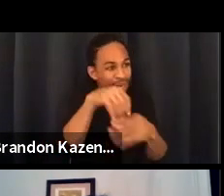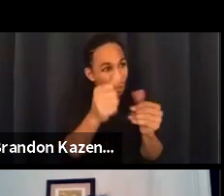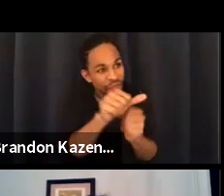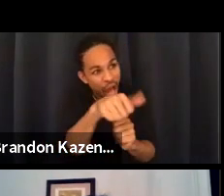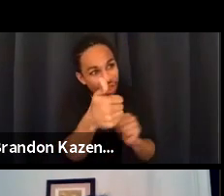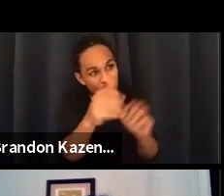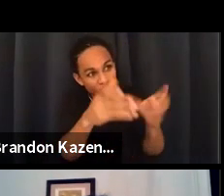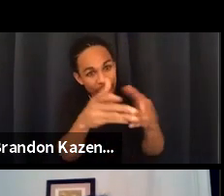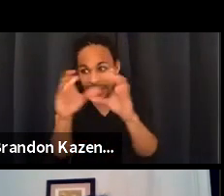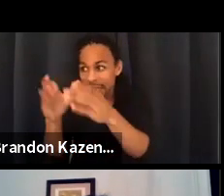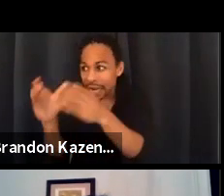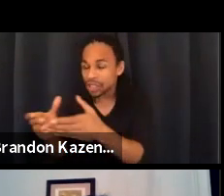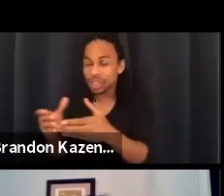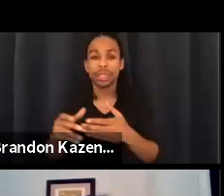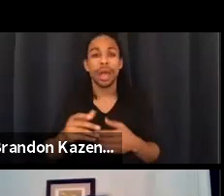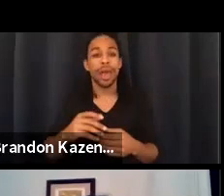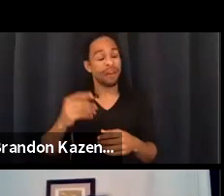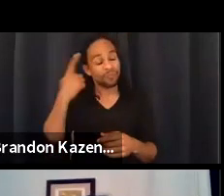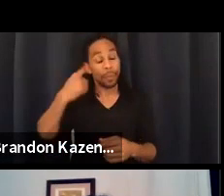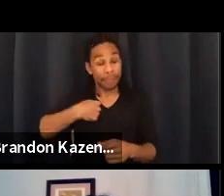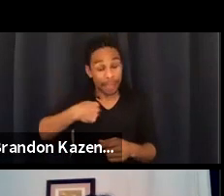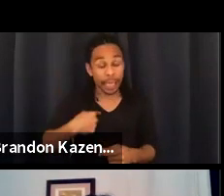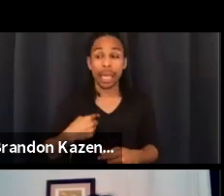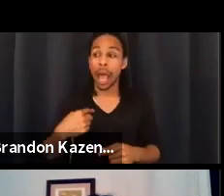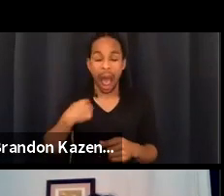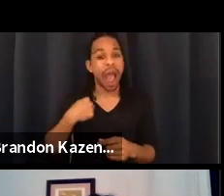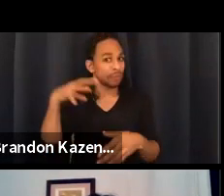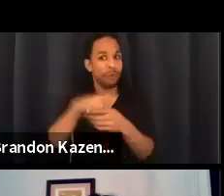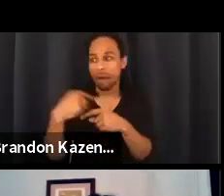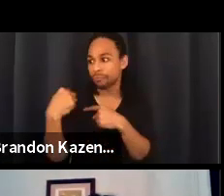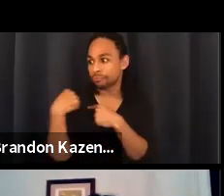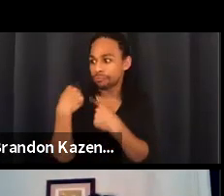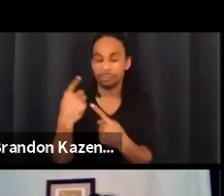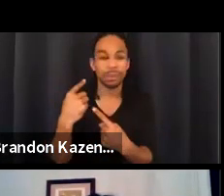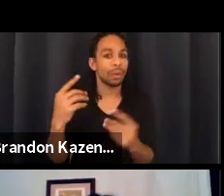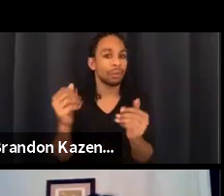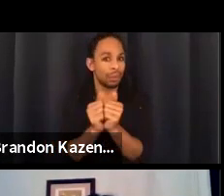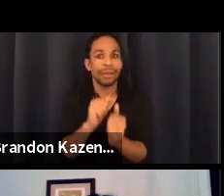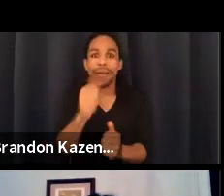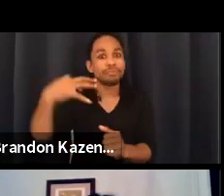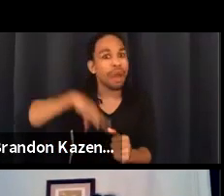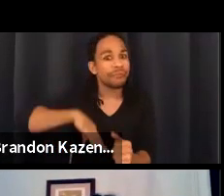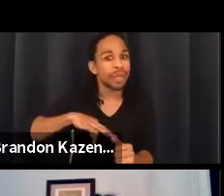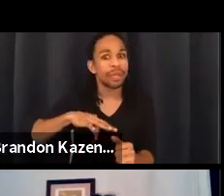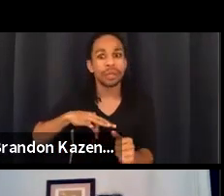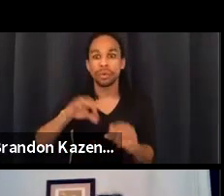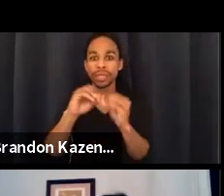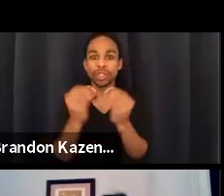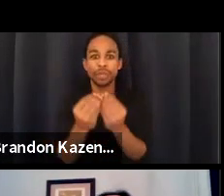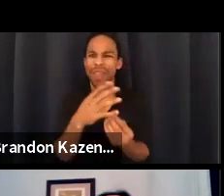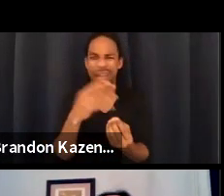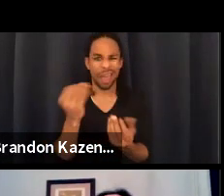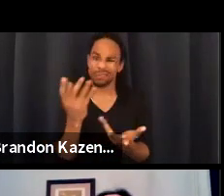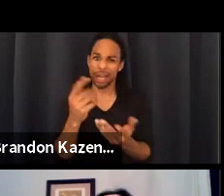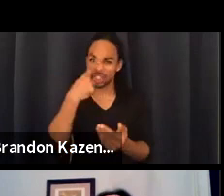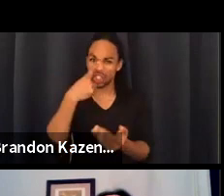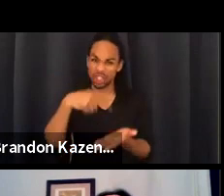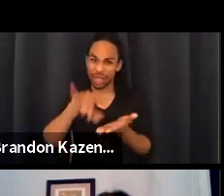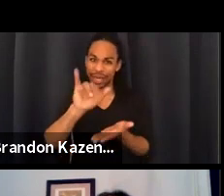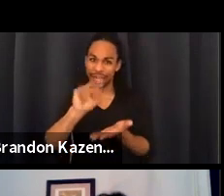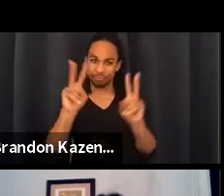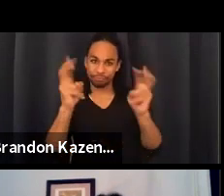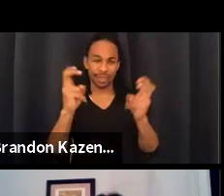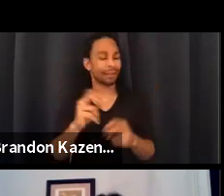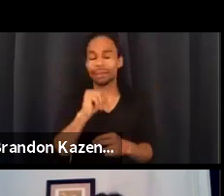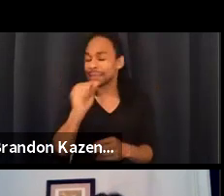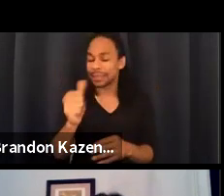that is also a nonprofit, check-ins actually did not work, or if anything, created an environment in which it